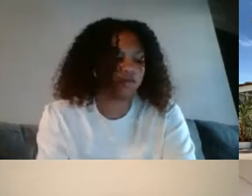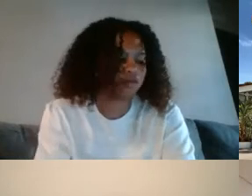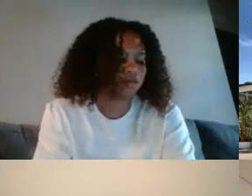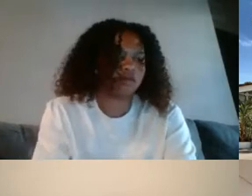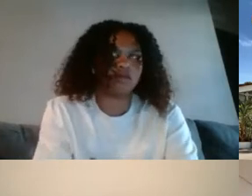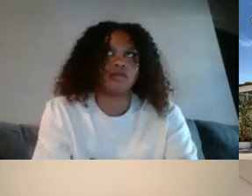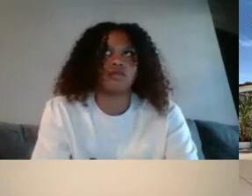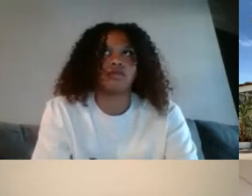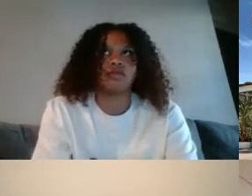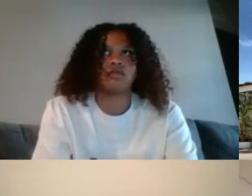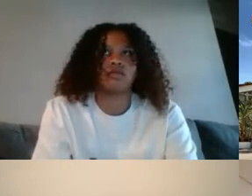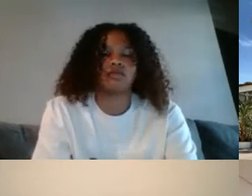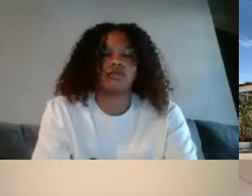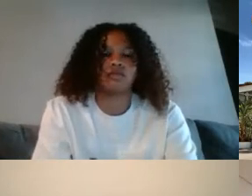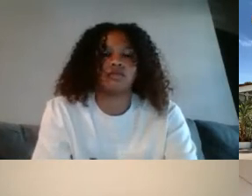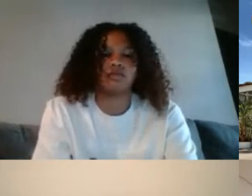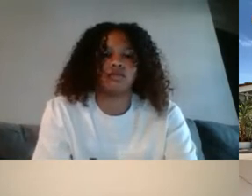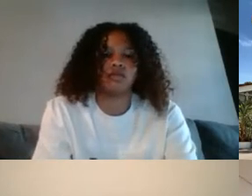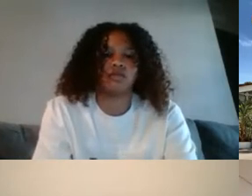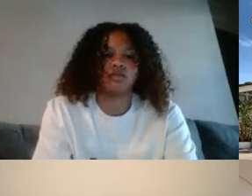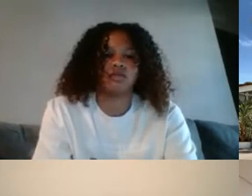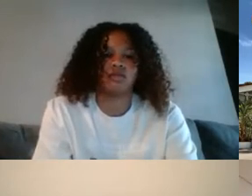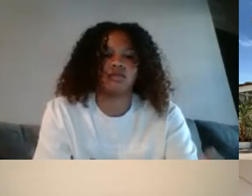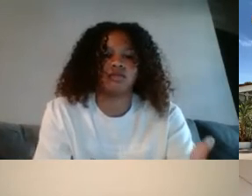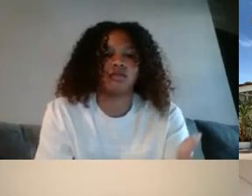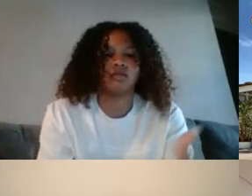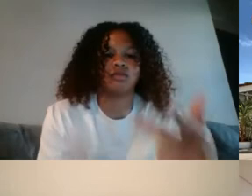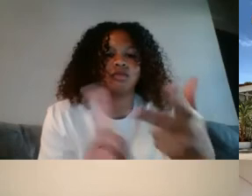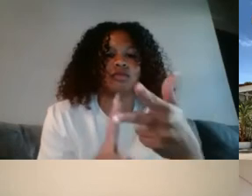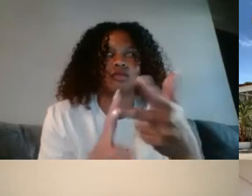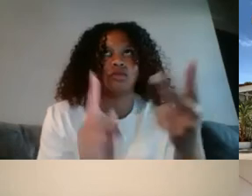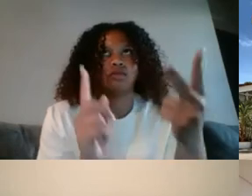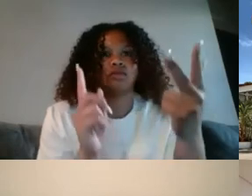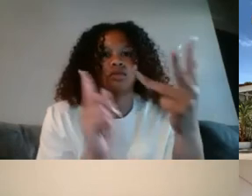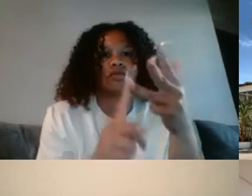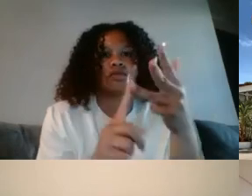Thank you.